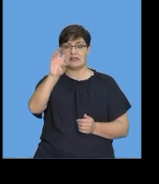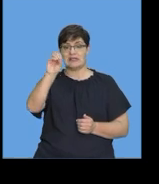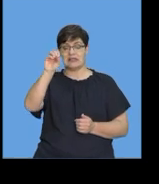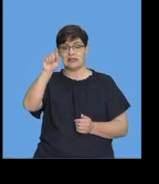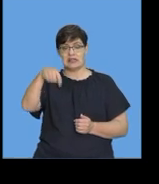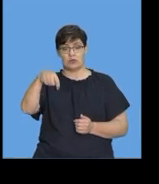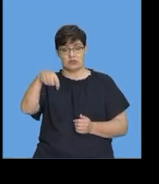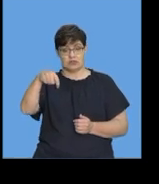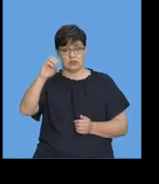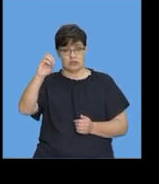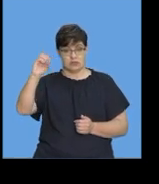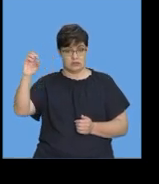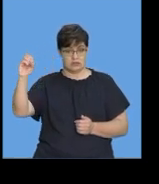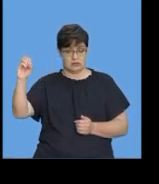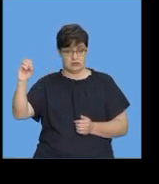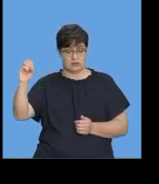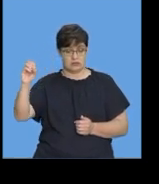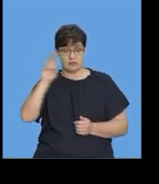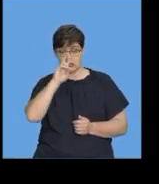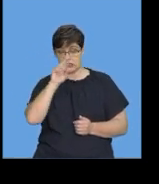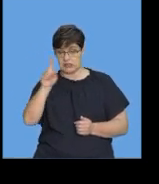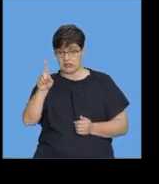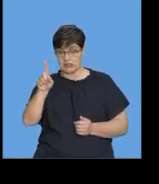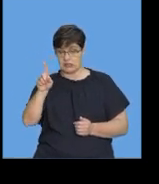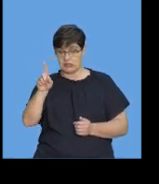420,000, you see it?